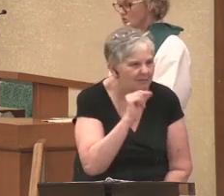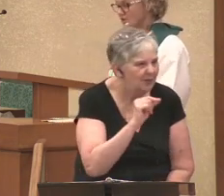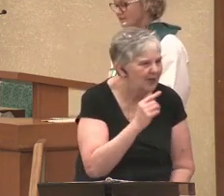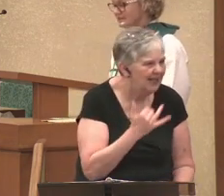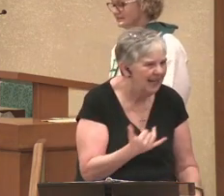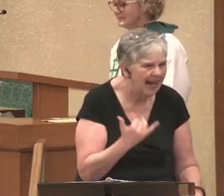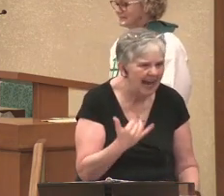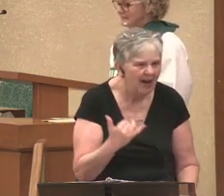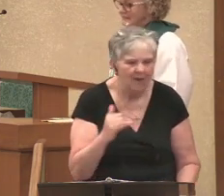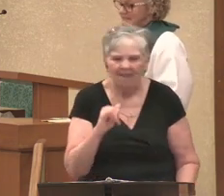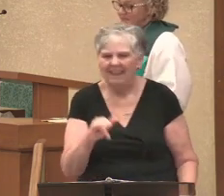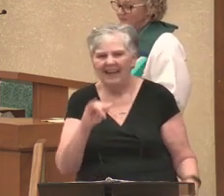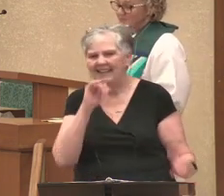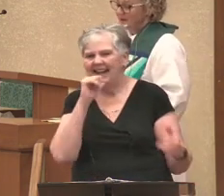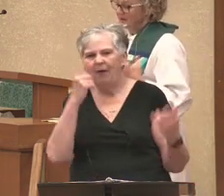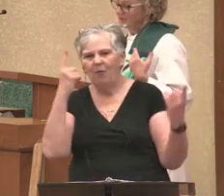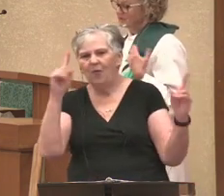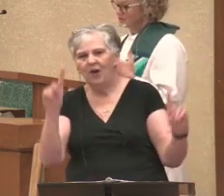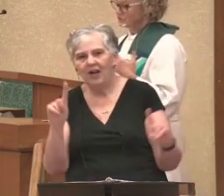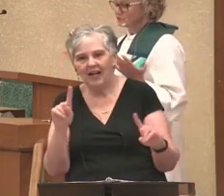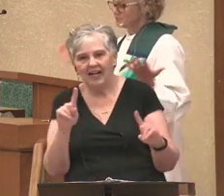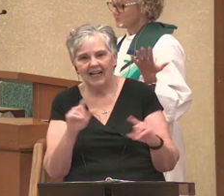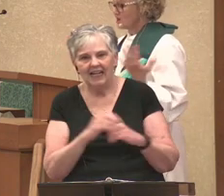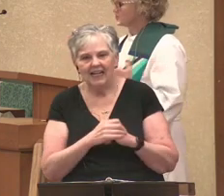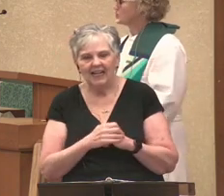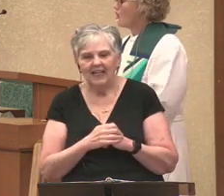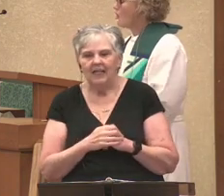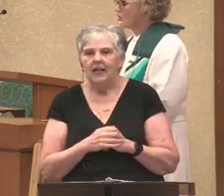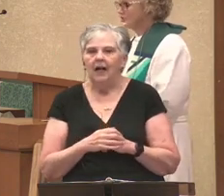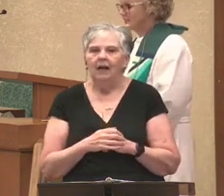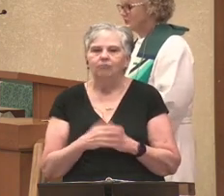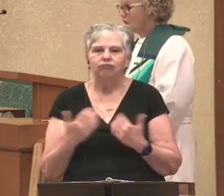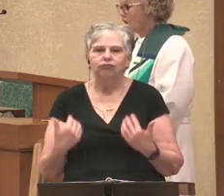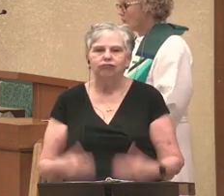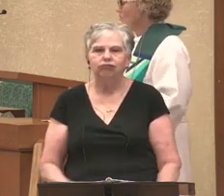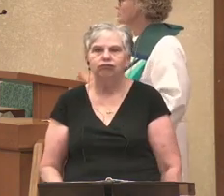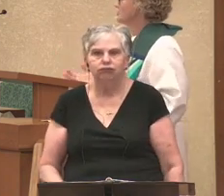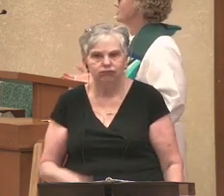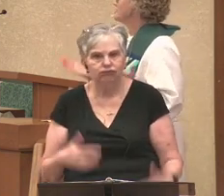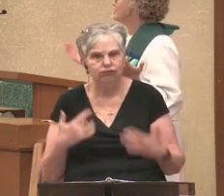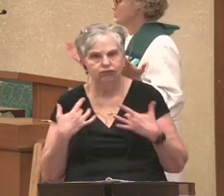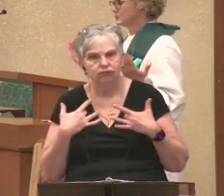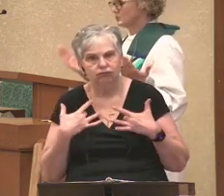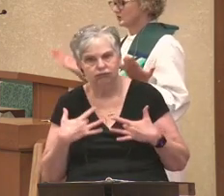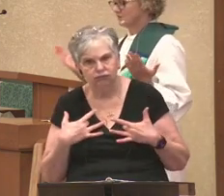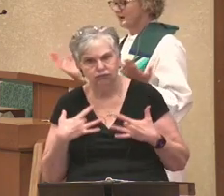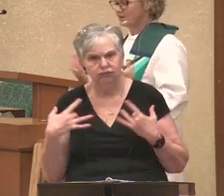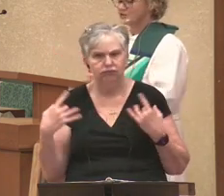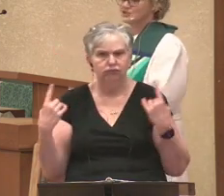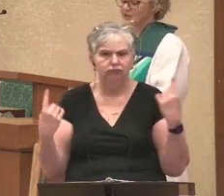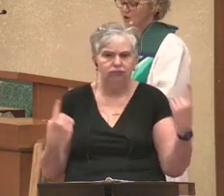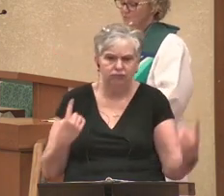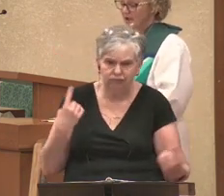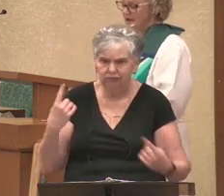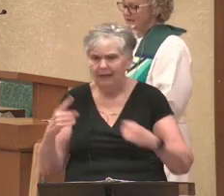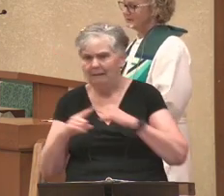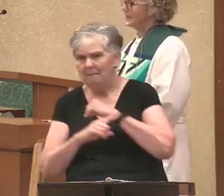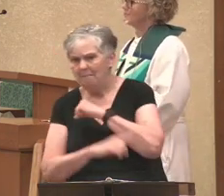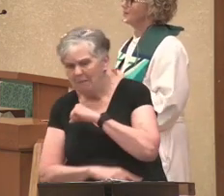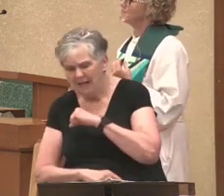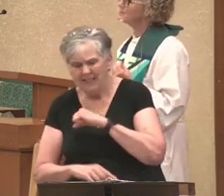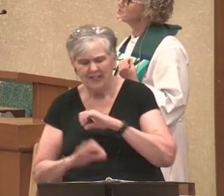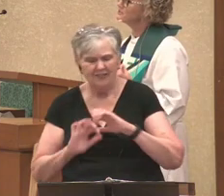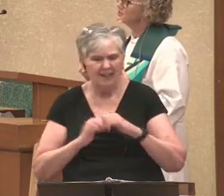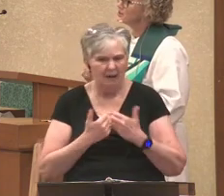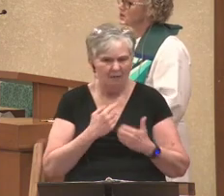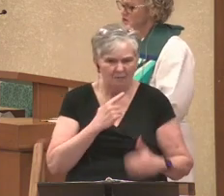to work. I was in distress all day long, wondering if I was going to be punished and how bad, and